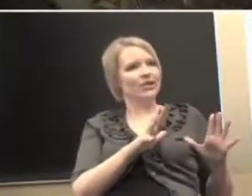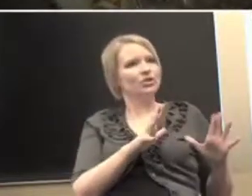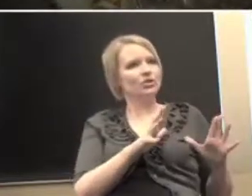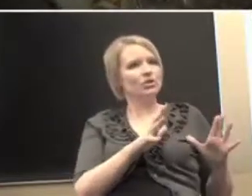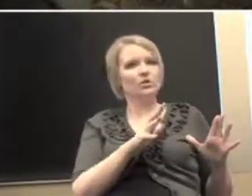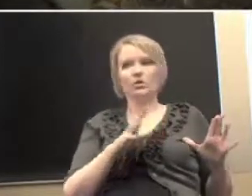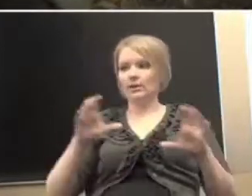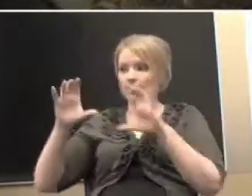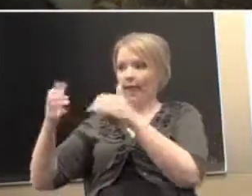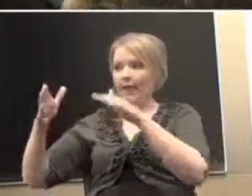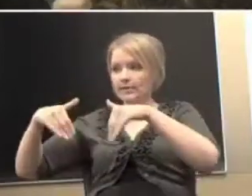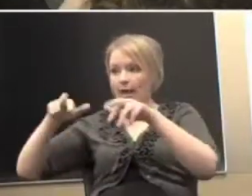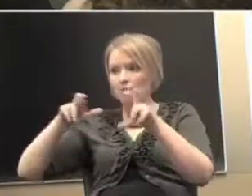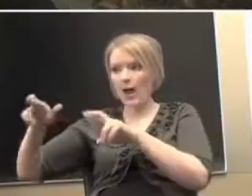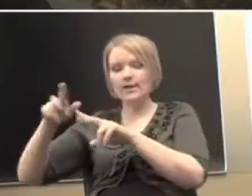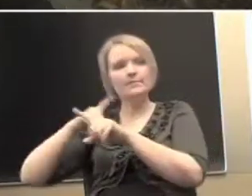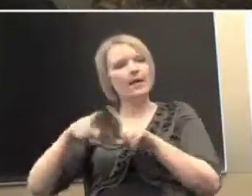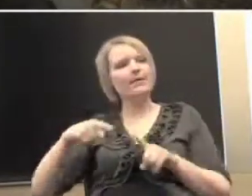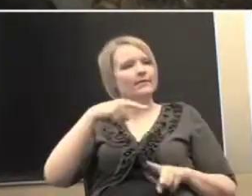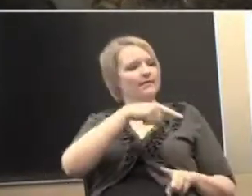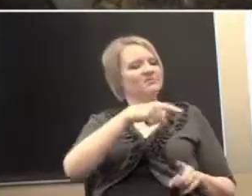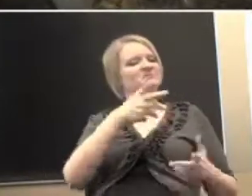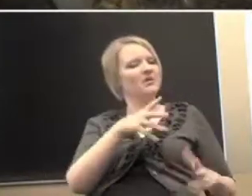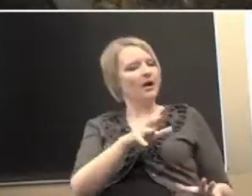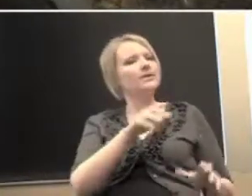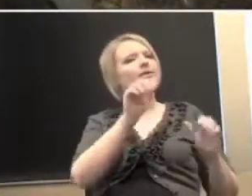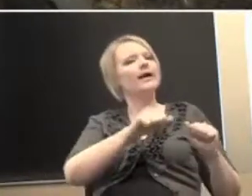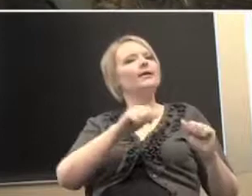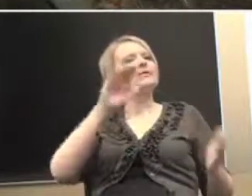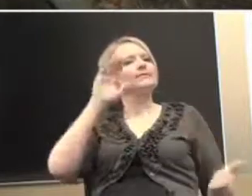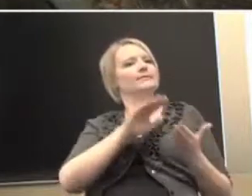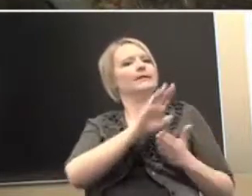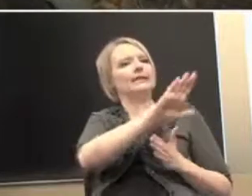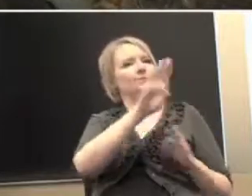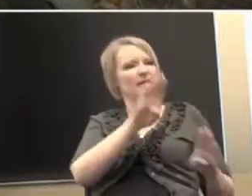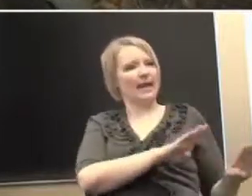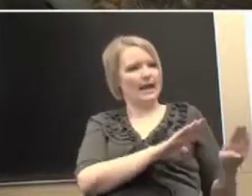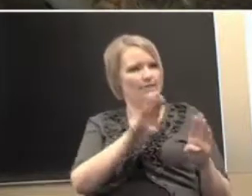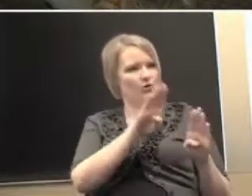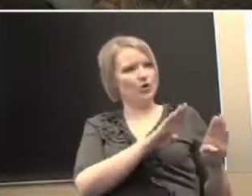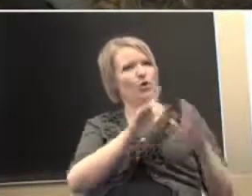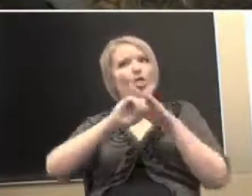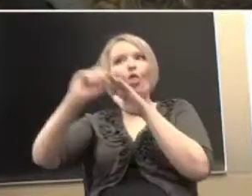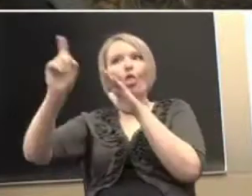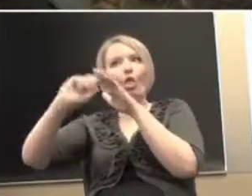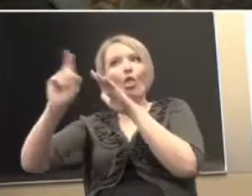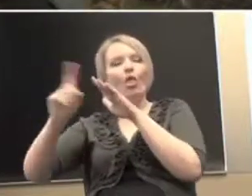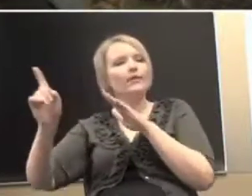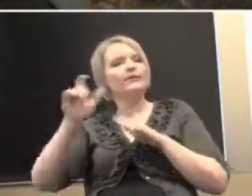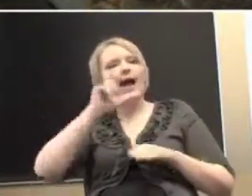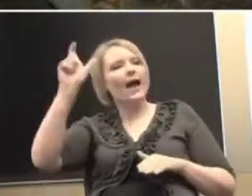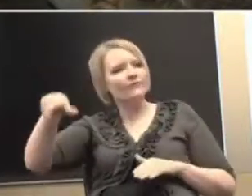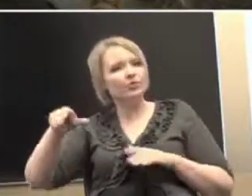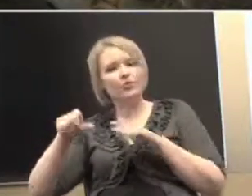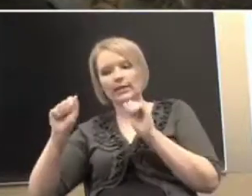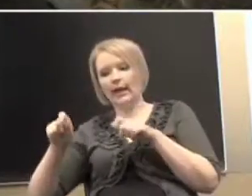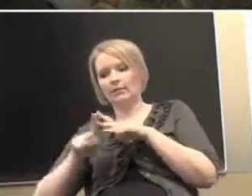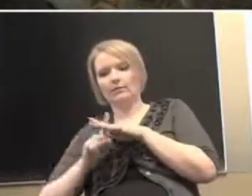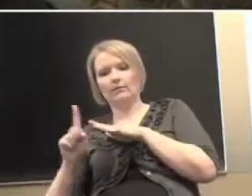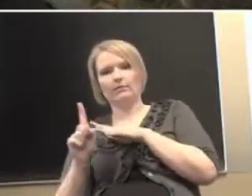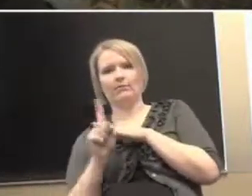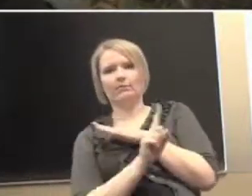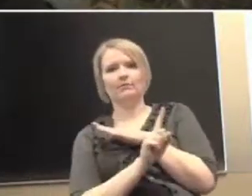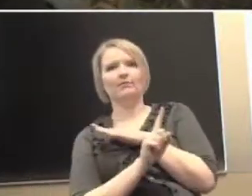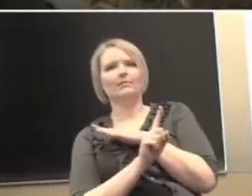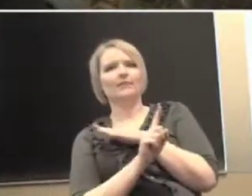ready, we might be able to de-escalate some of his behavior of all that eloping, and at least be in the room and not